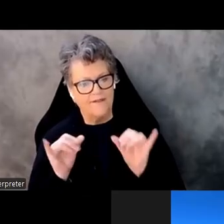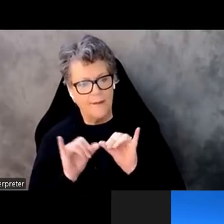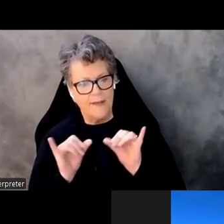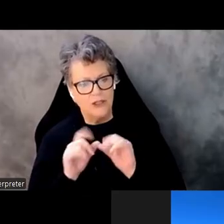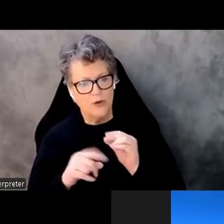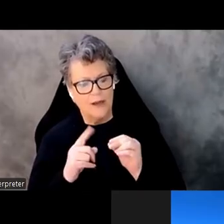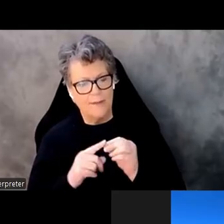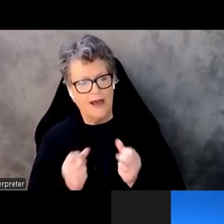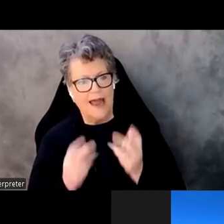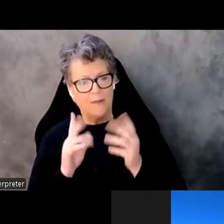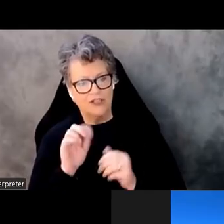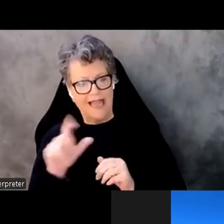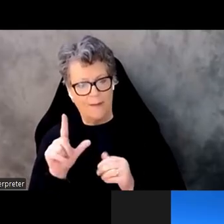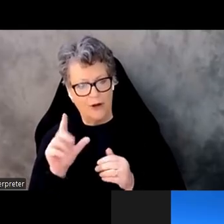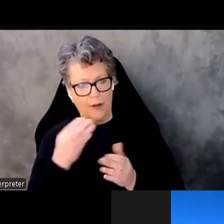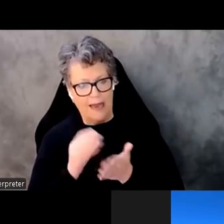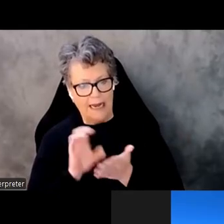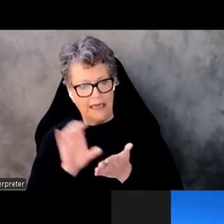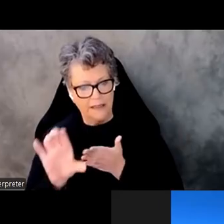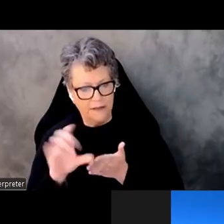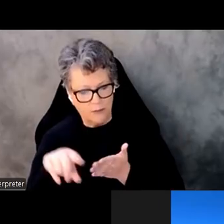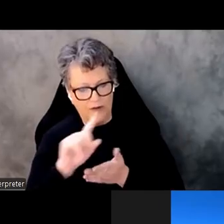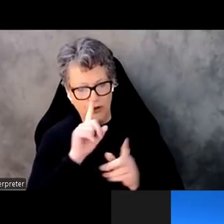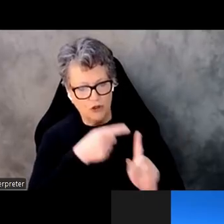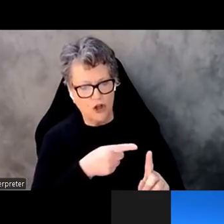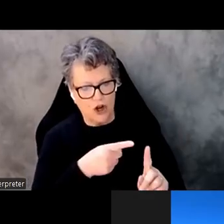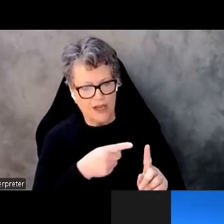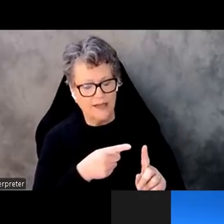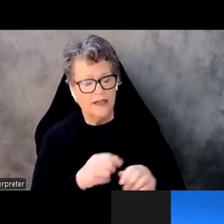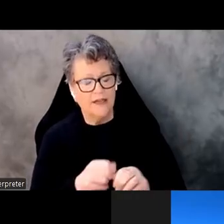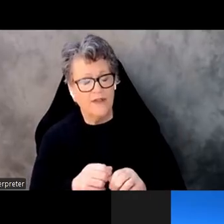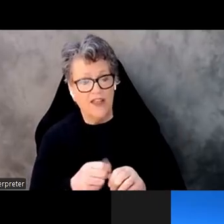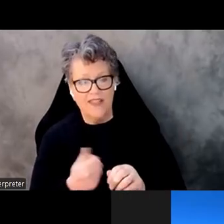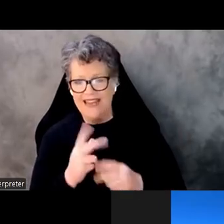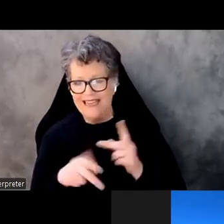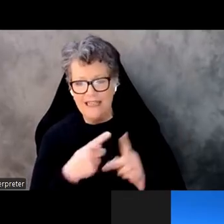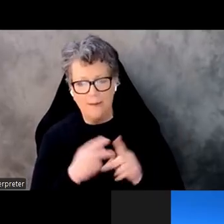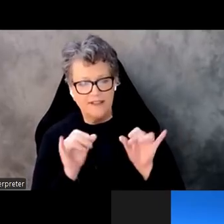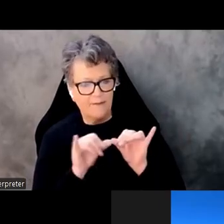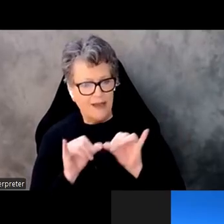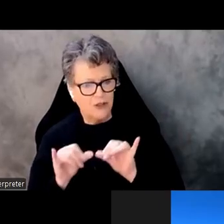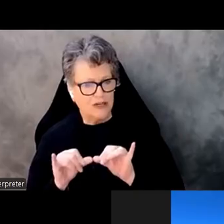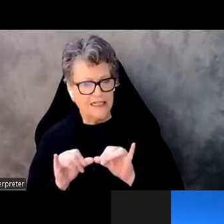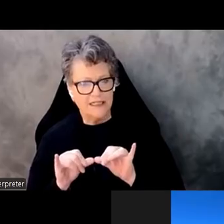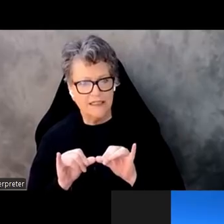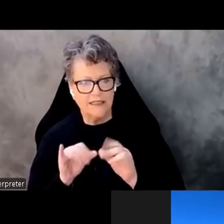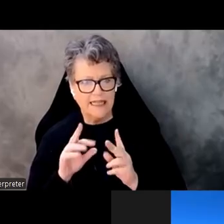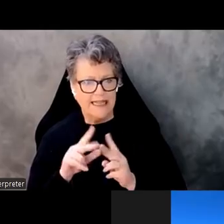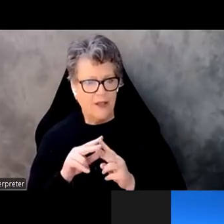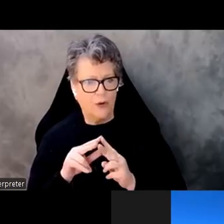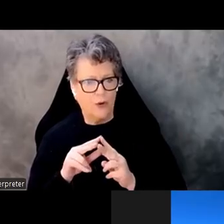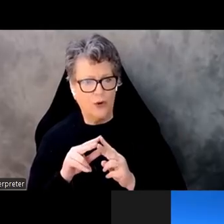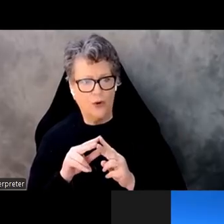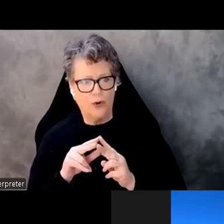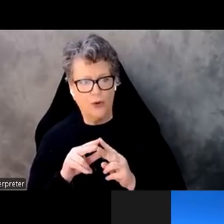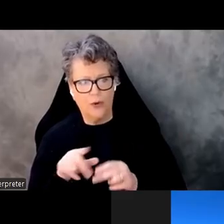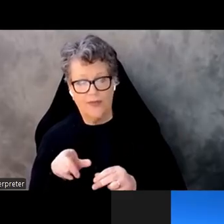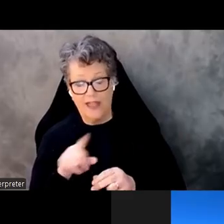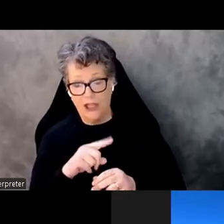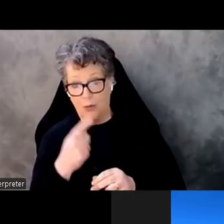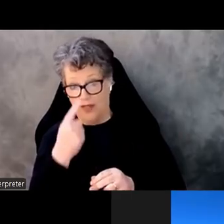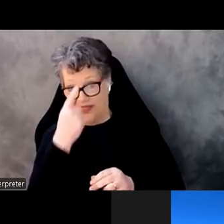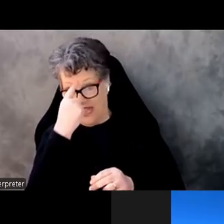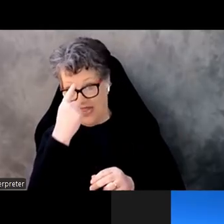amount of capital deployed, right, versus your target. Are there any other types of metrics, either that you would think would